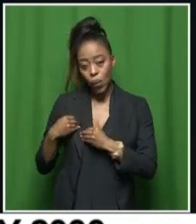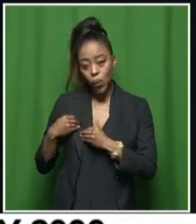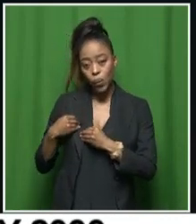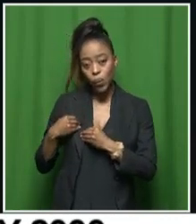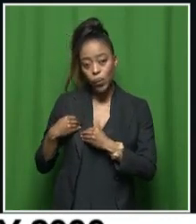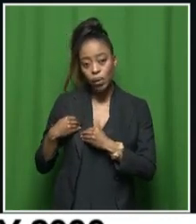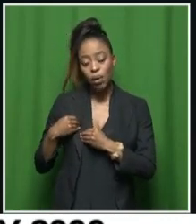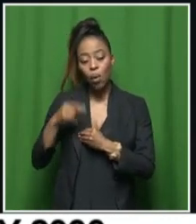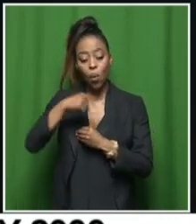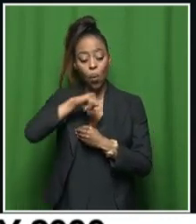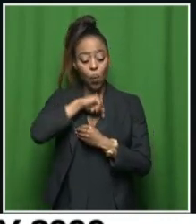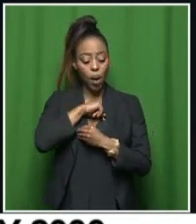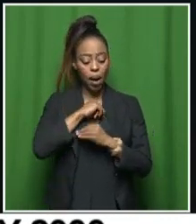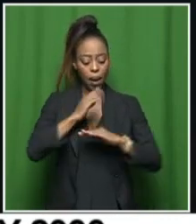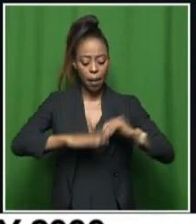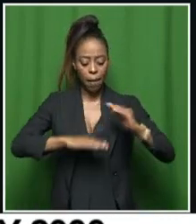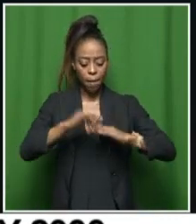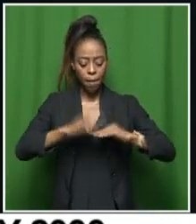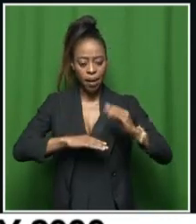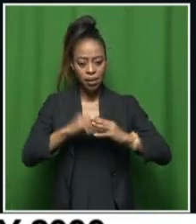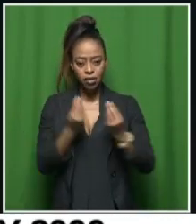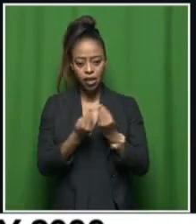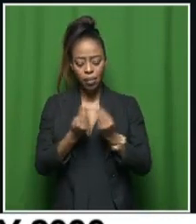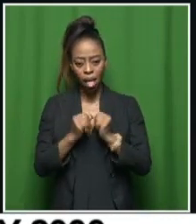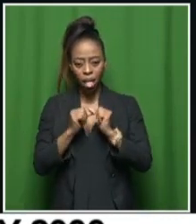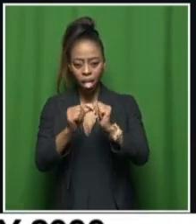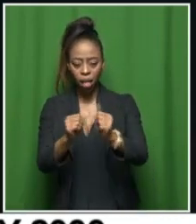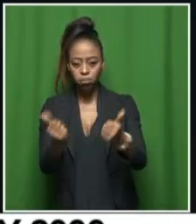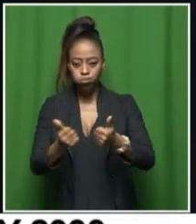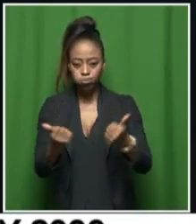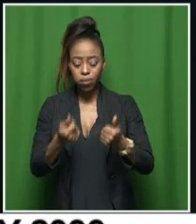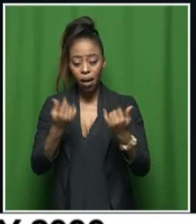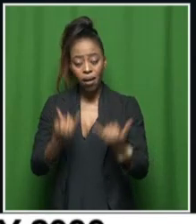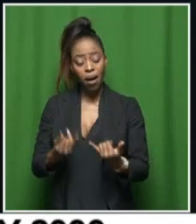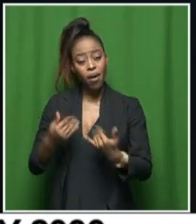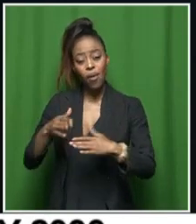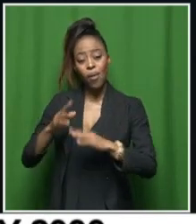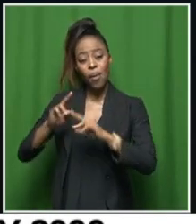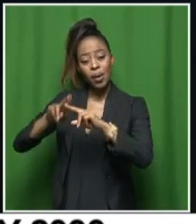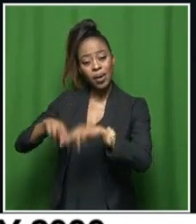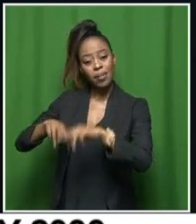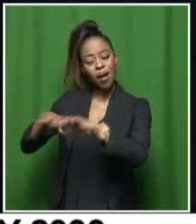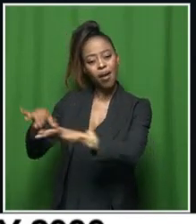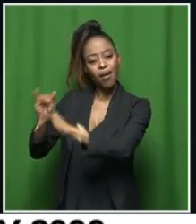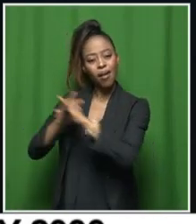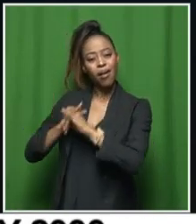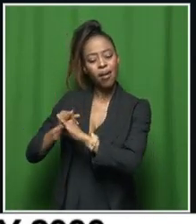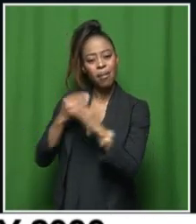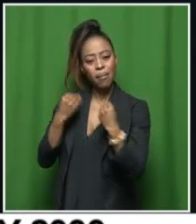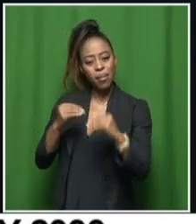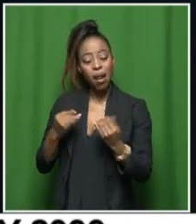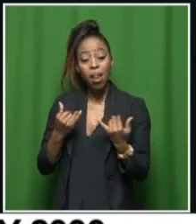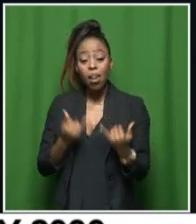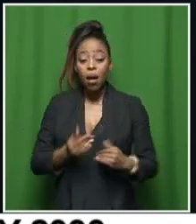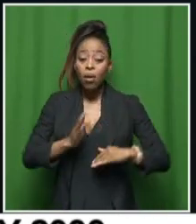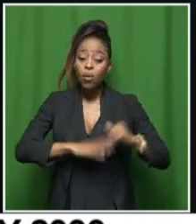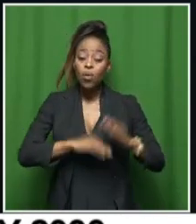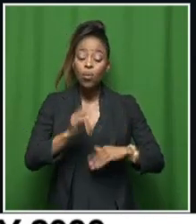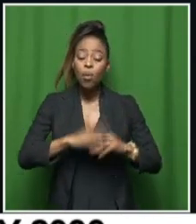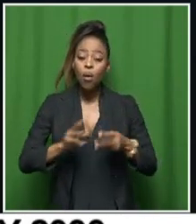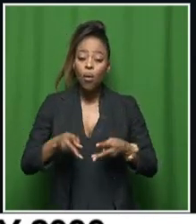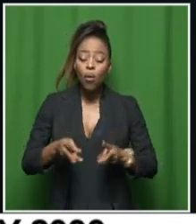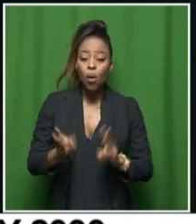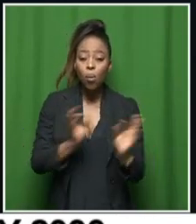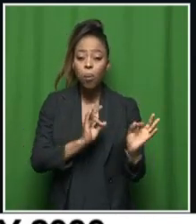building a solid base, and through that, and depending on the industry or the business, then building a solid roadmap in terms